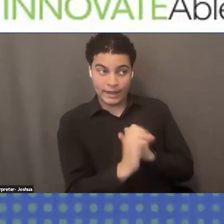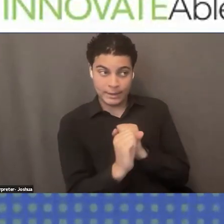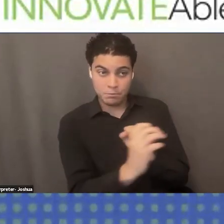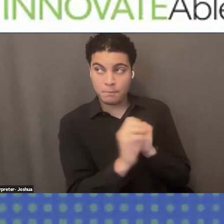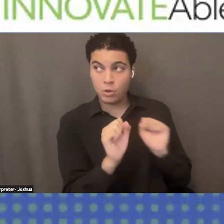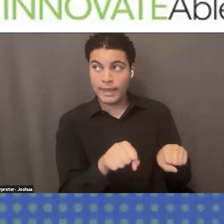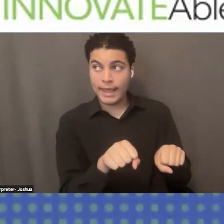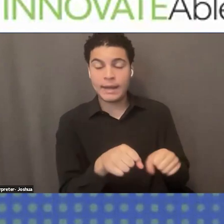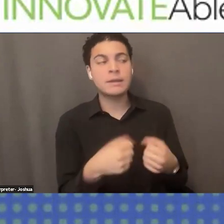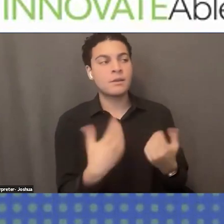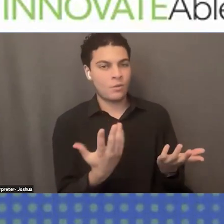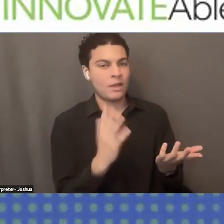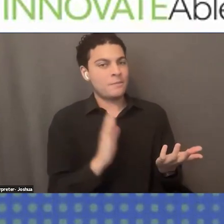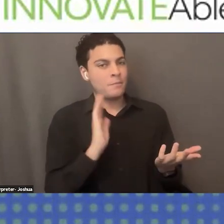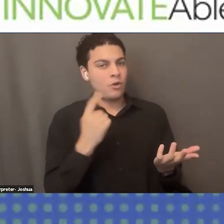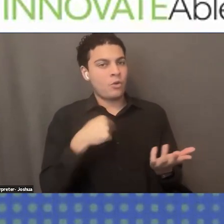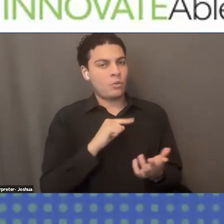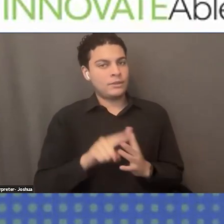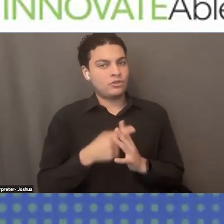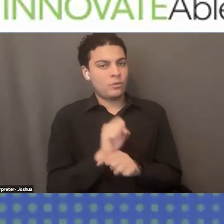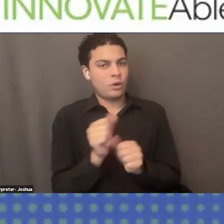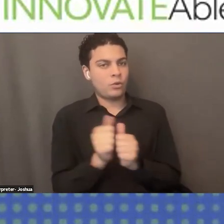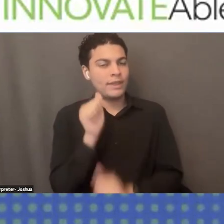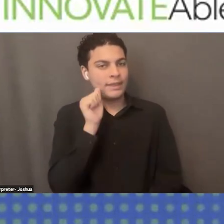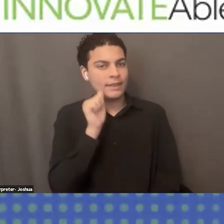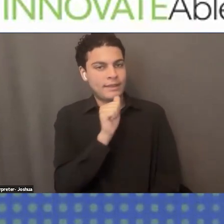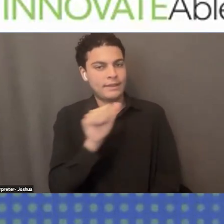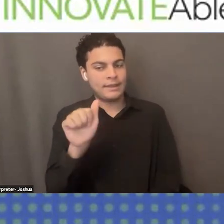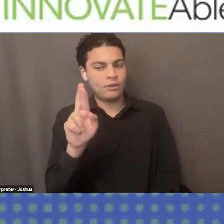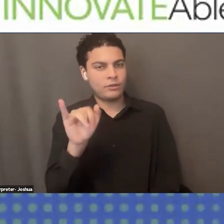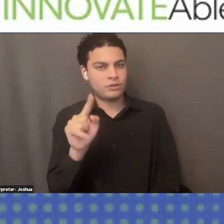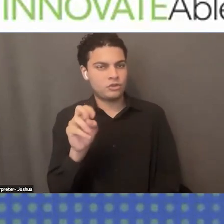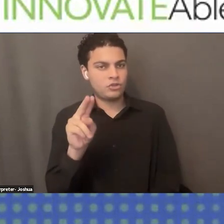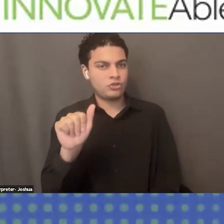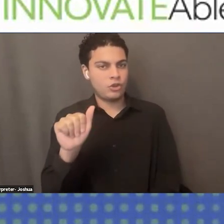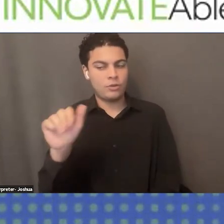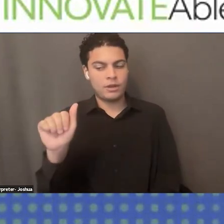Worked with a lot. I started with the Arizona Autism Charter Schools. I moved down the line.